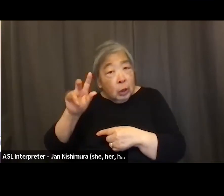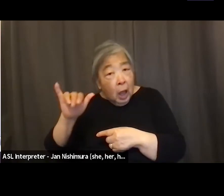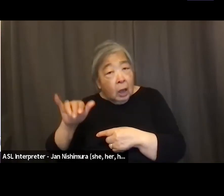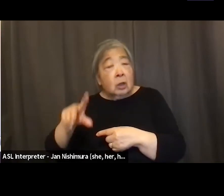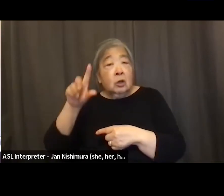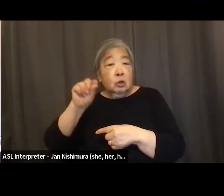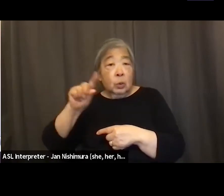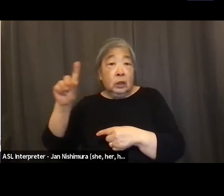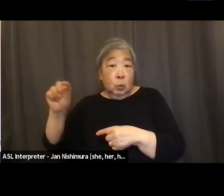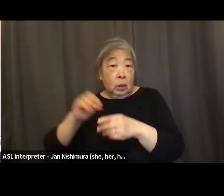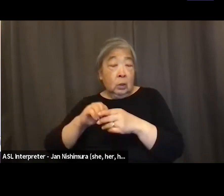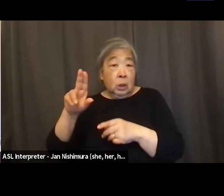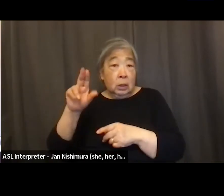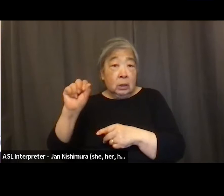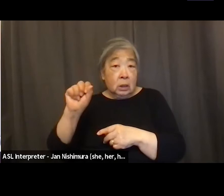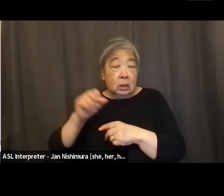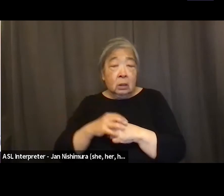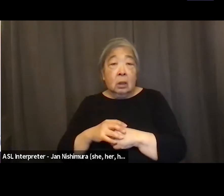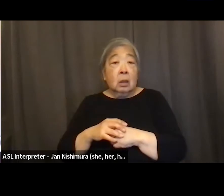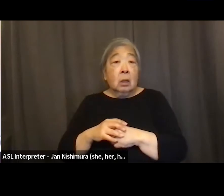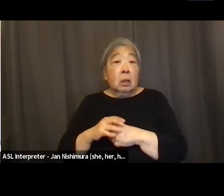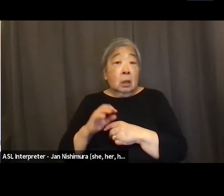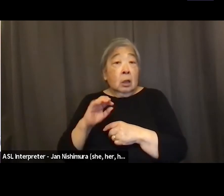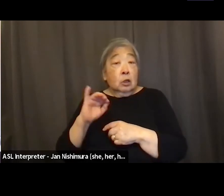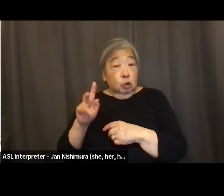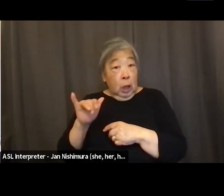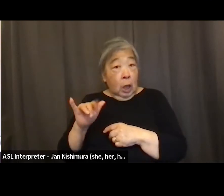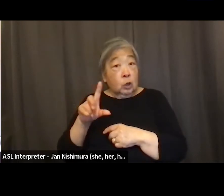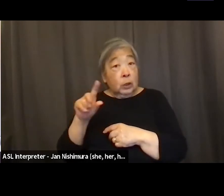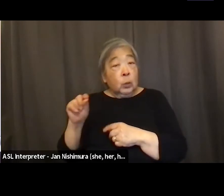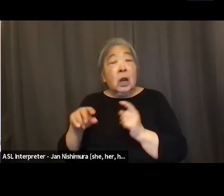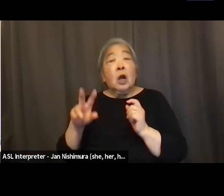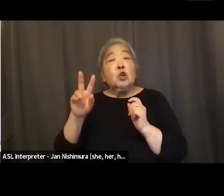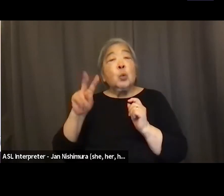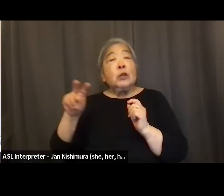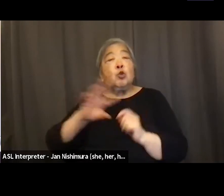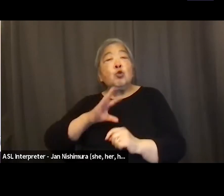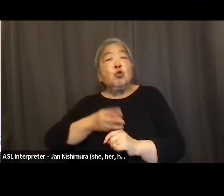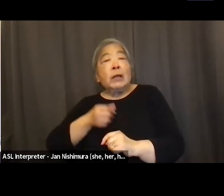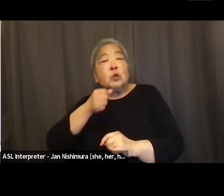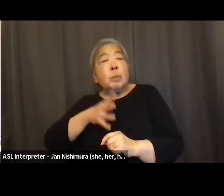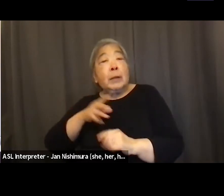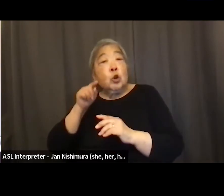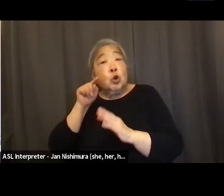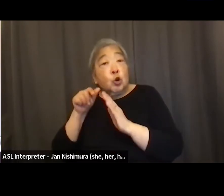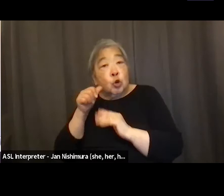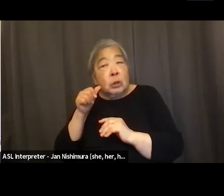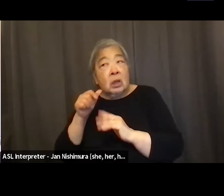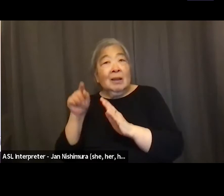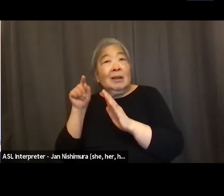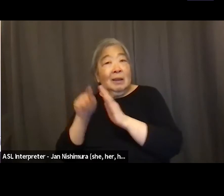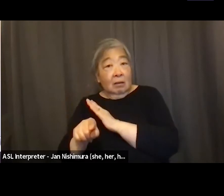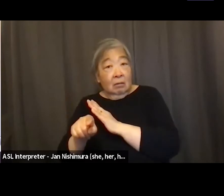in the United States. By mid-July 2020, 22 trans women and girls had been killed thus far in the